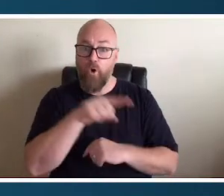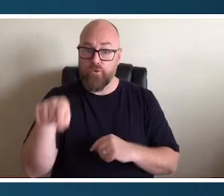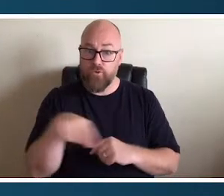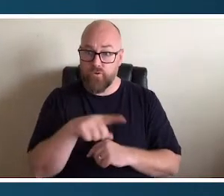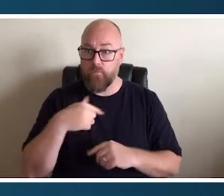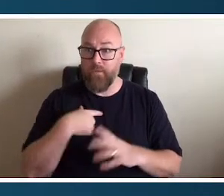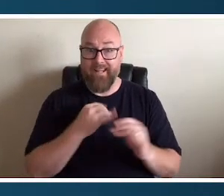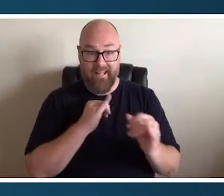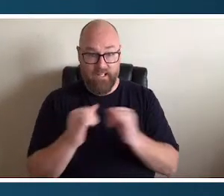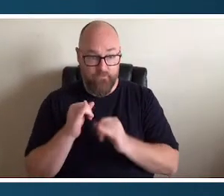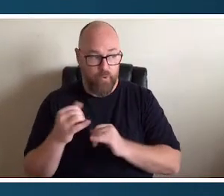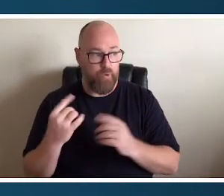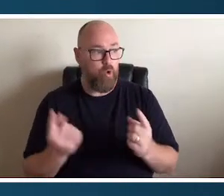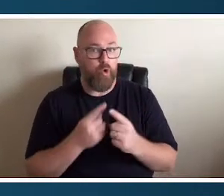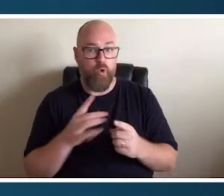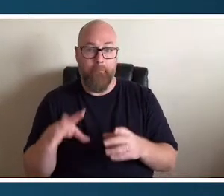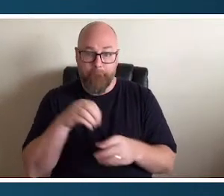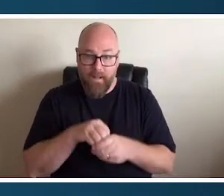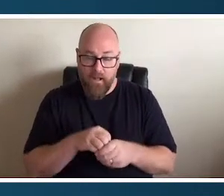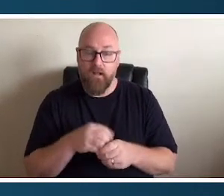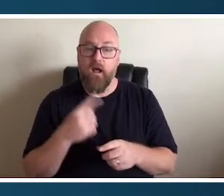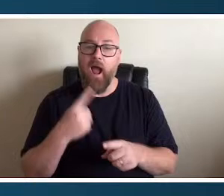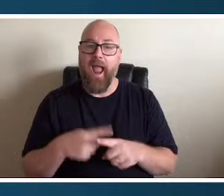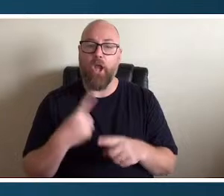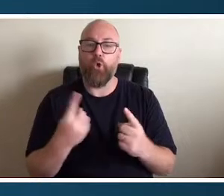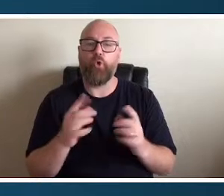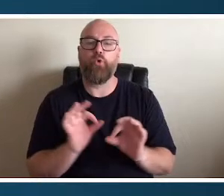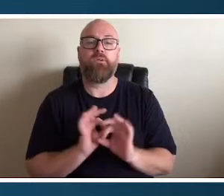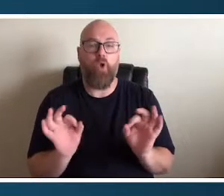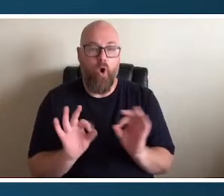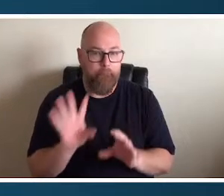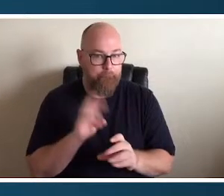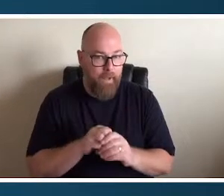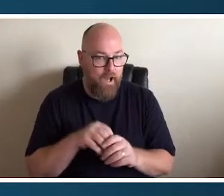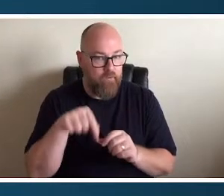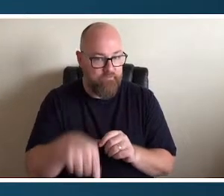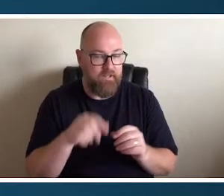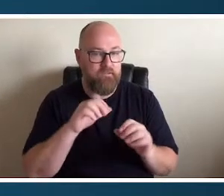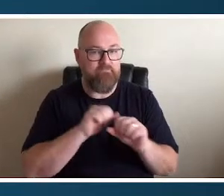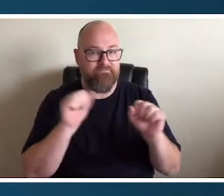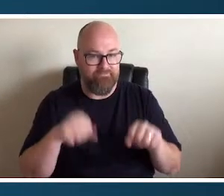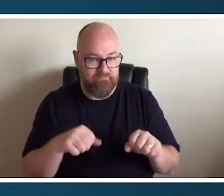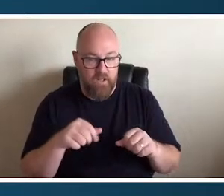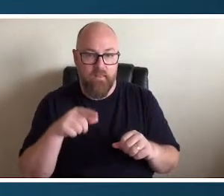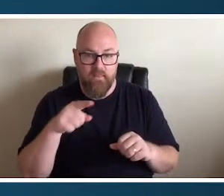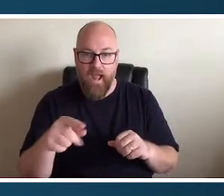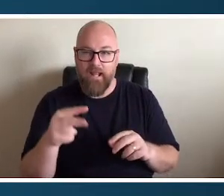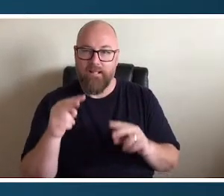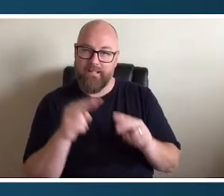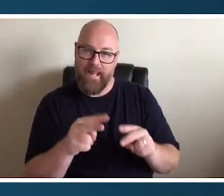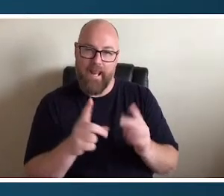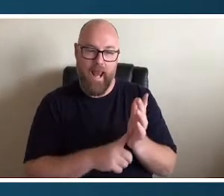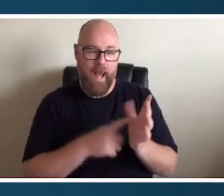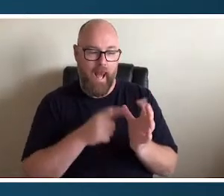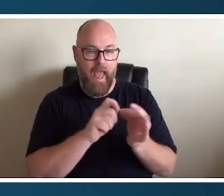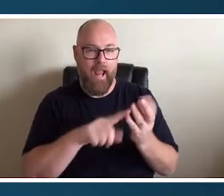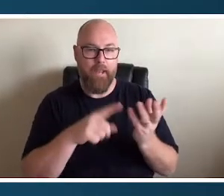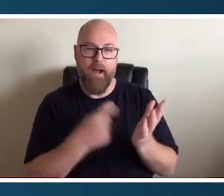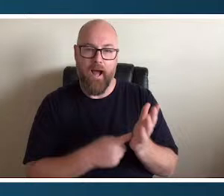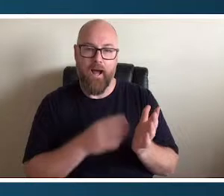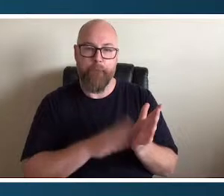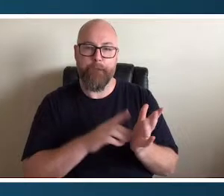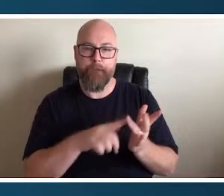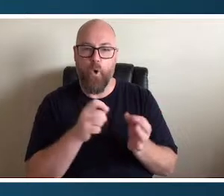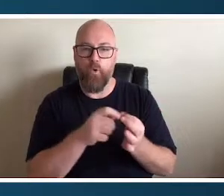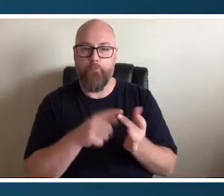who participate in the scheme and those who do not participate in the scheme, perceive labor mobility to be beneficial not only to